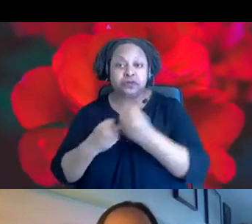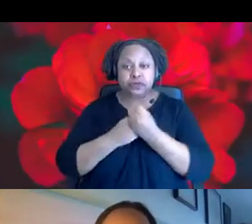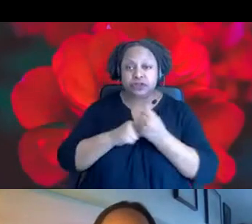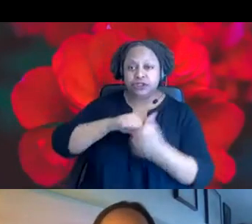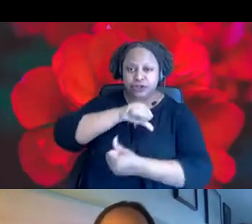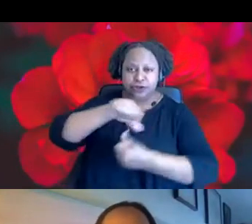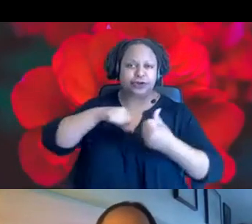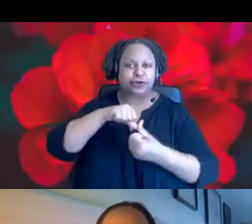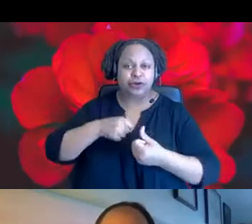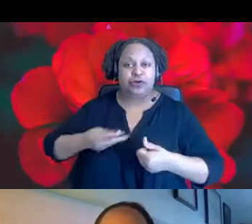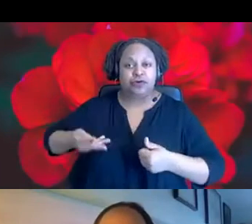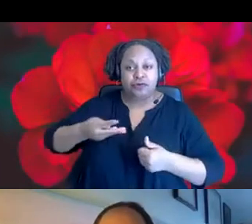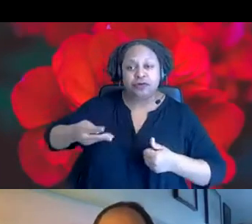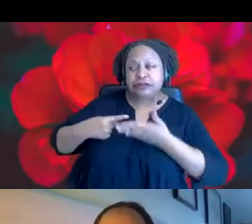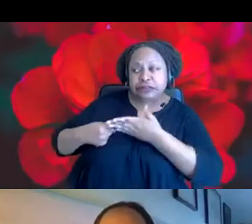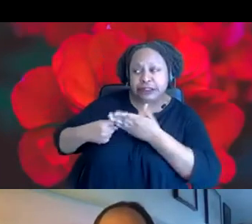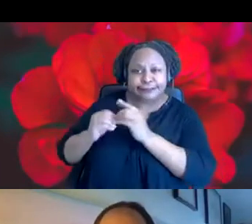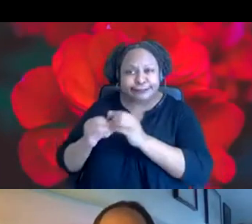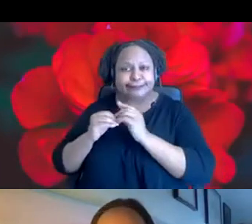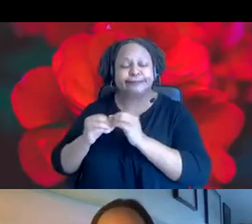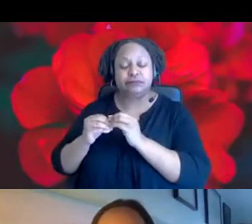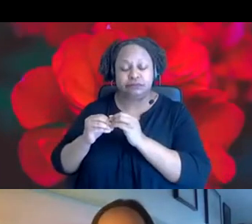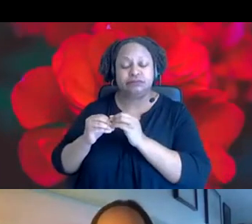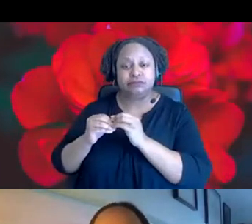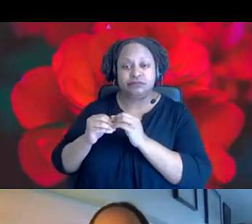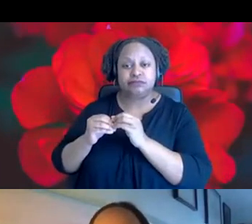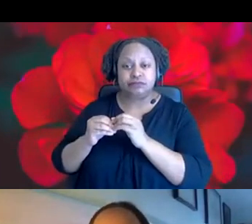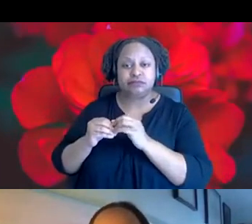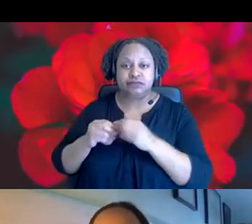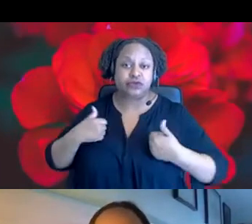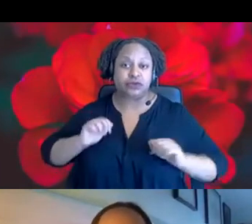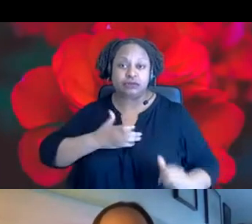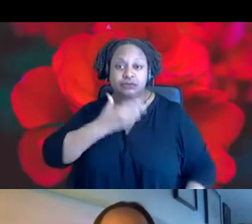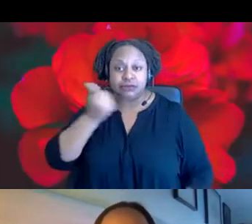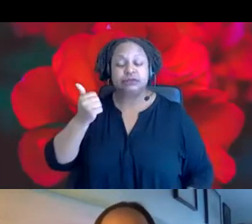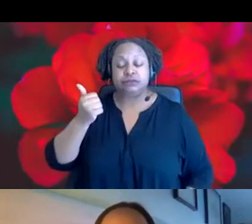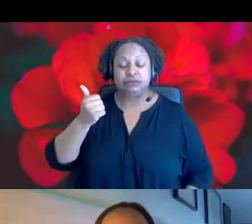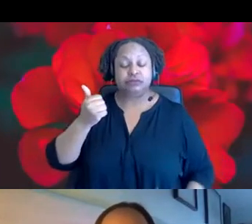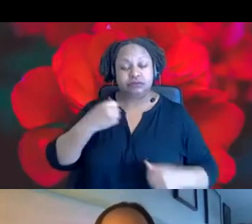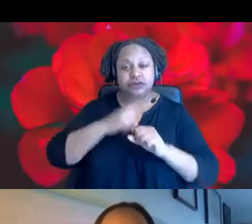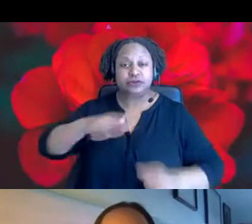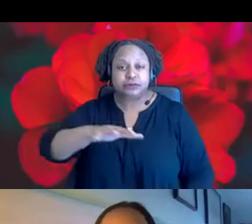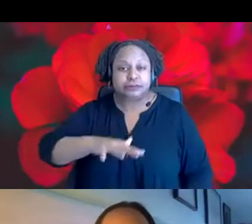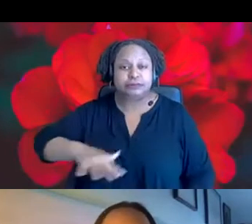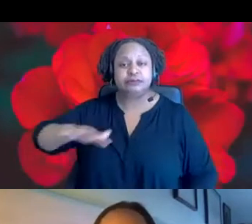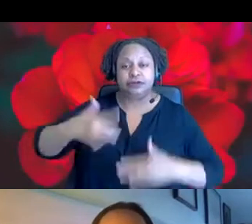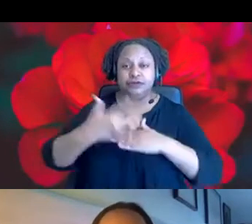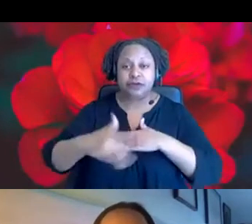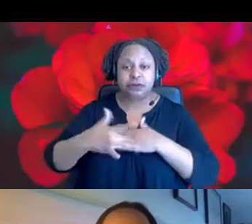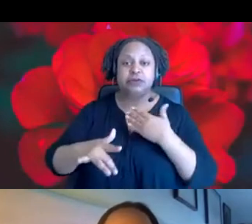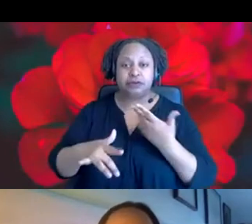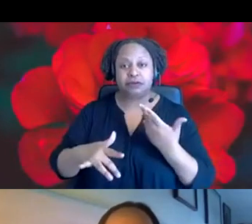the discussions that we've had with each other, and just done what we can to make space to